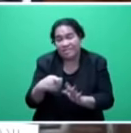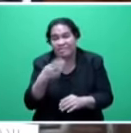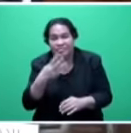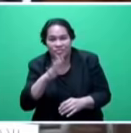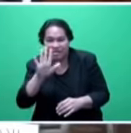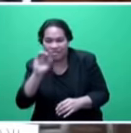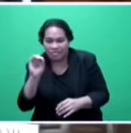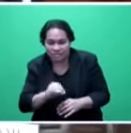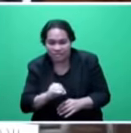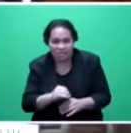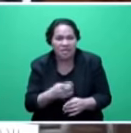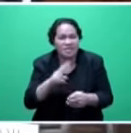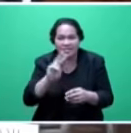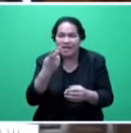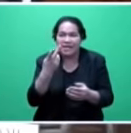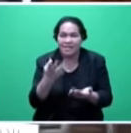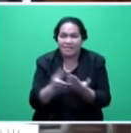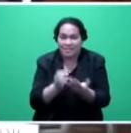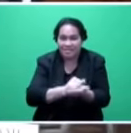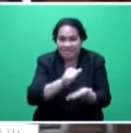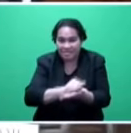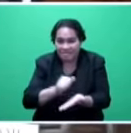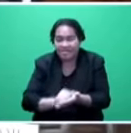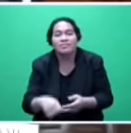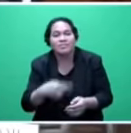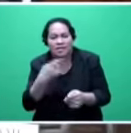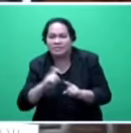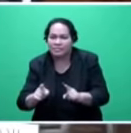vehicles second-hand, minus 65.5%.